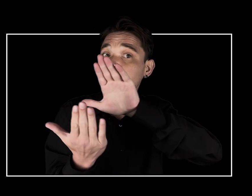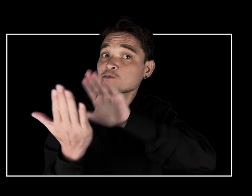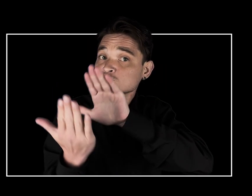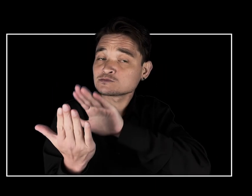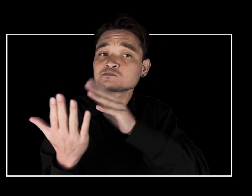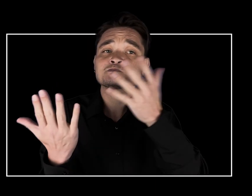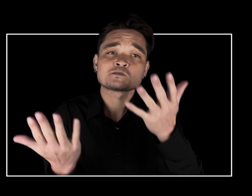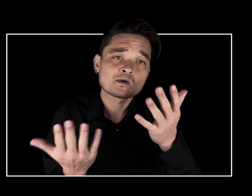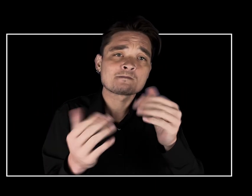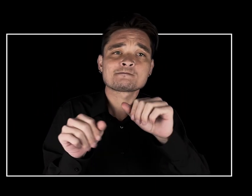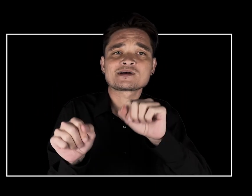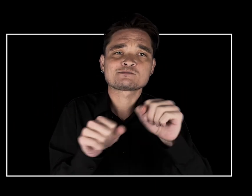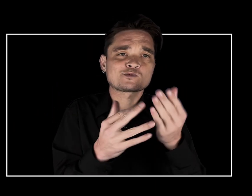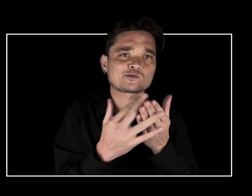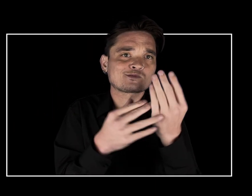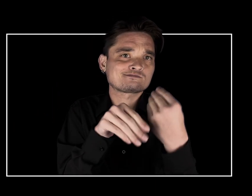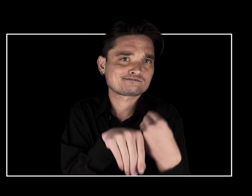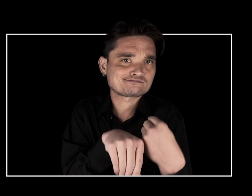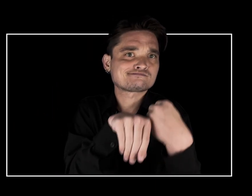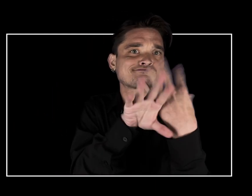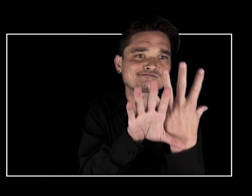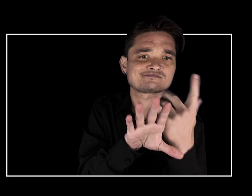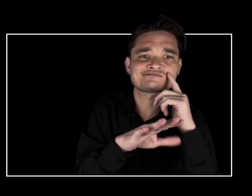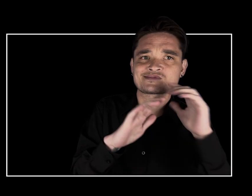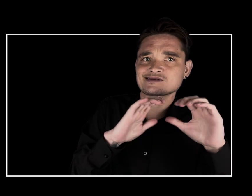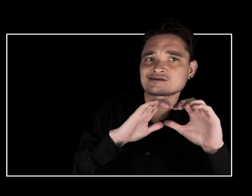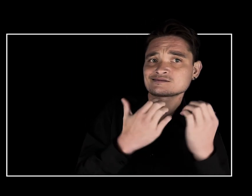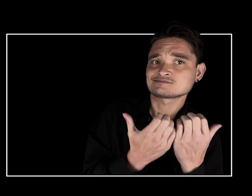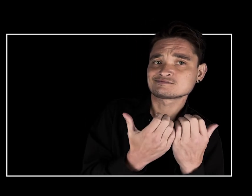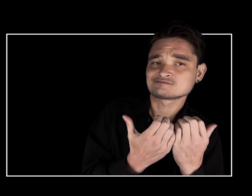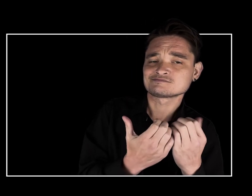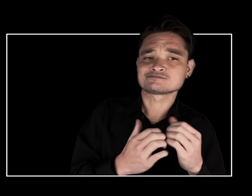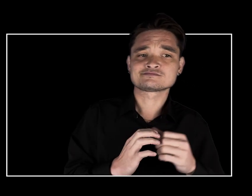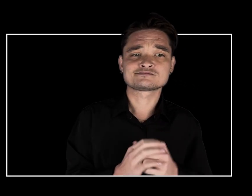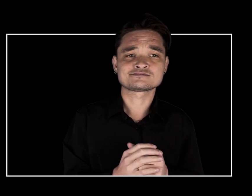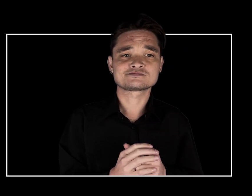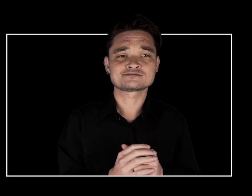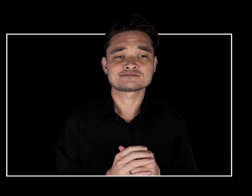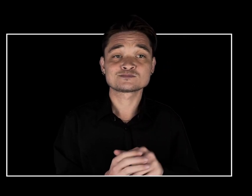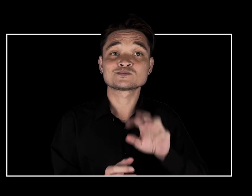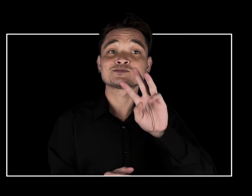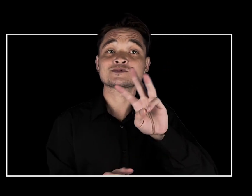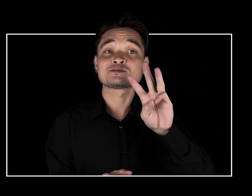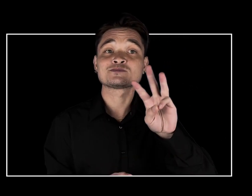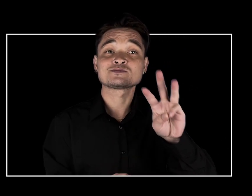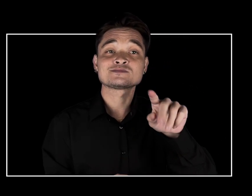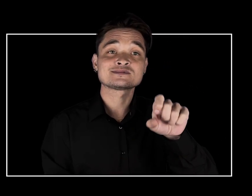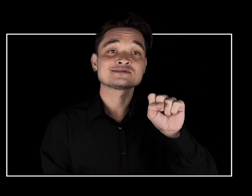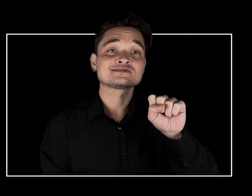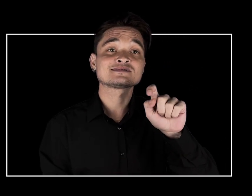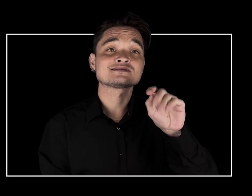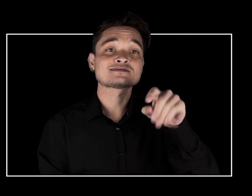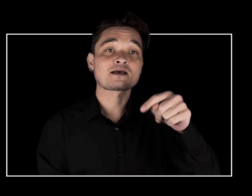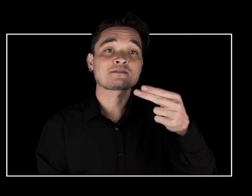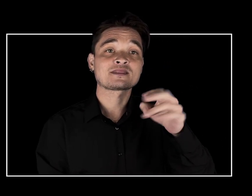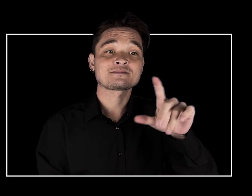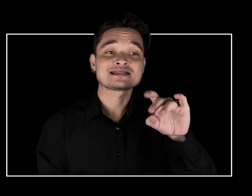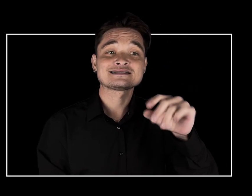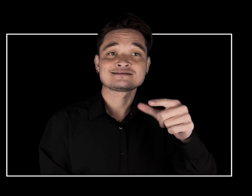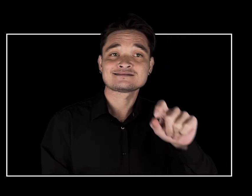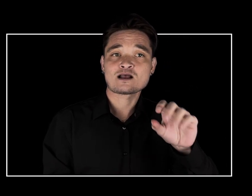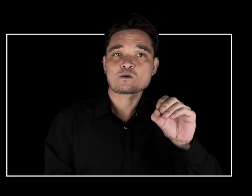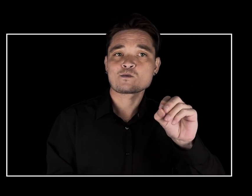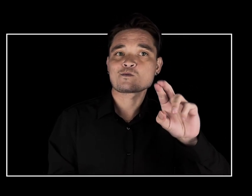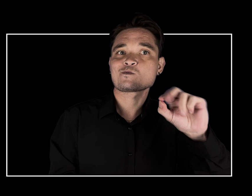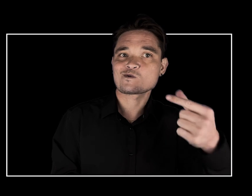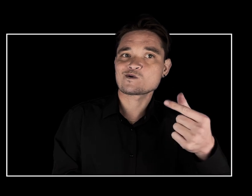telephonic interpretation. Where can I learn more? A website for the Stop the Bleed program is available